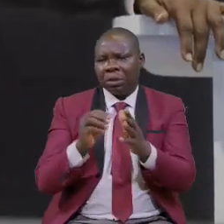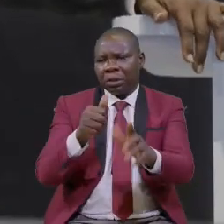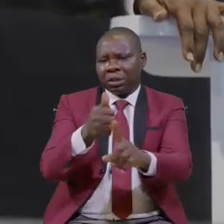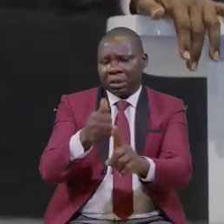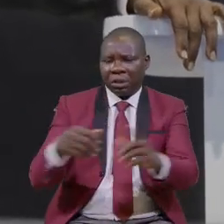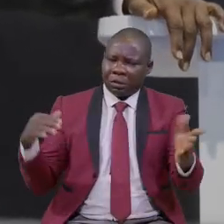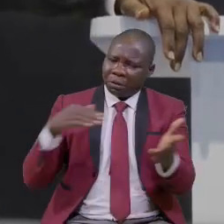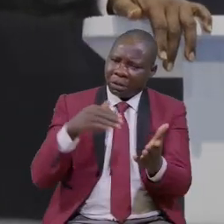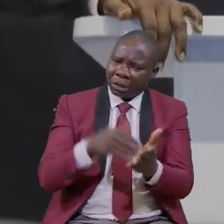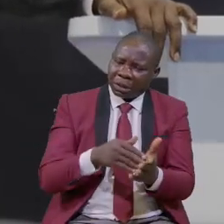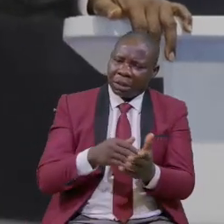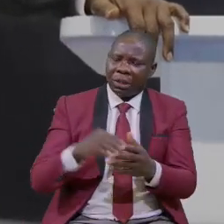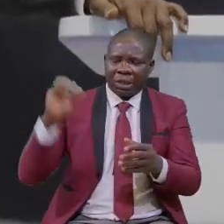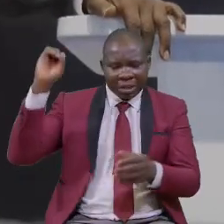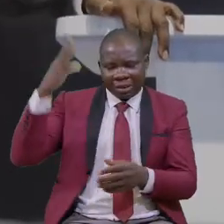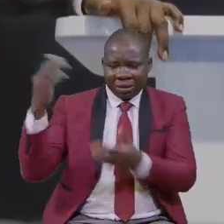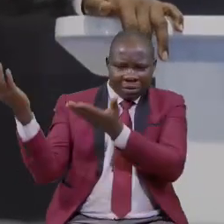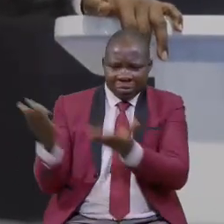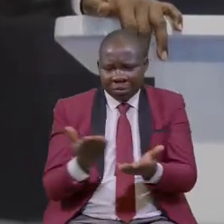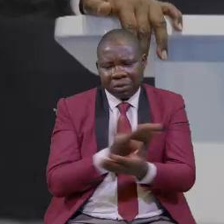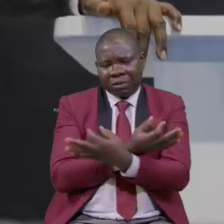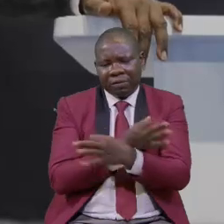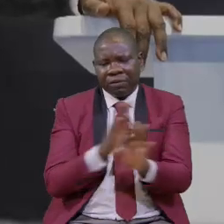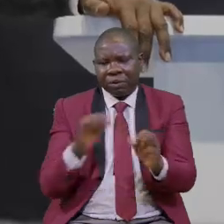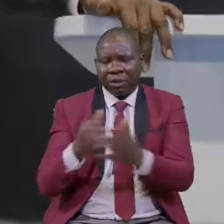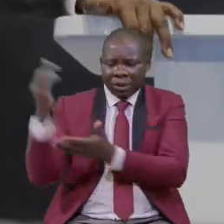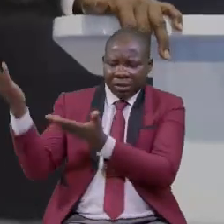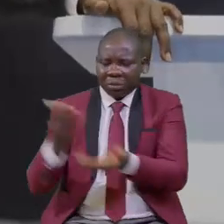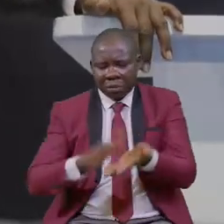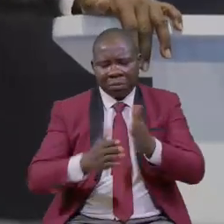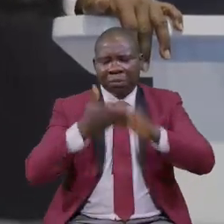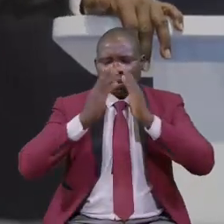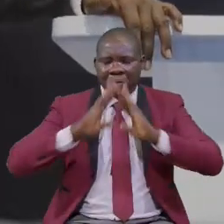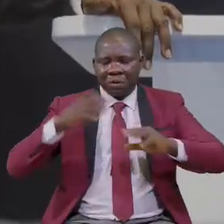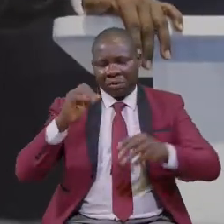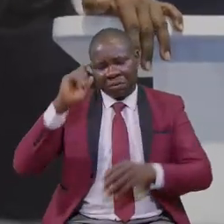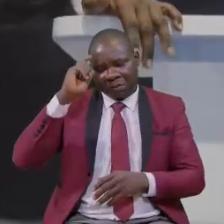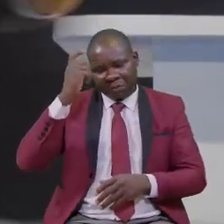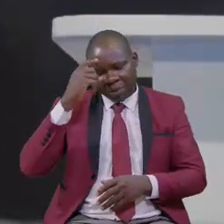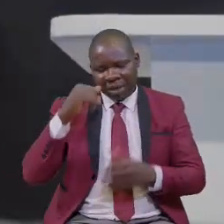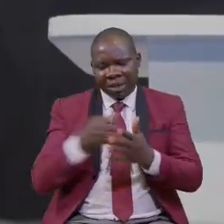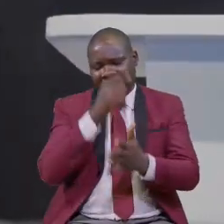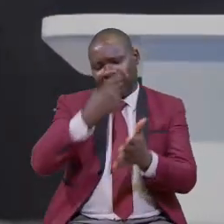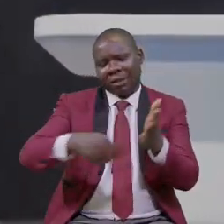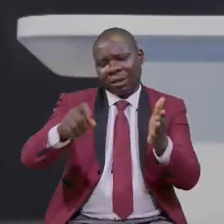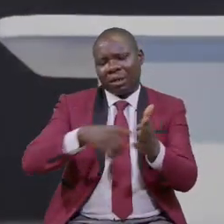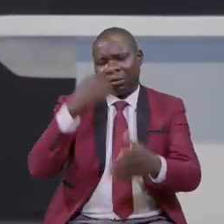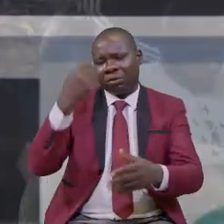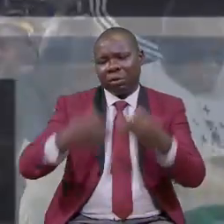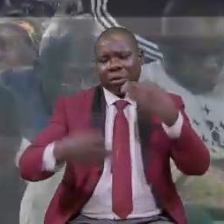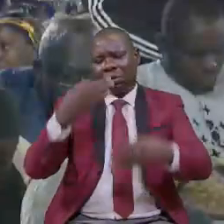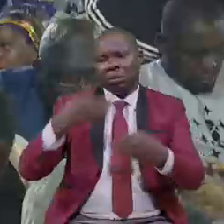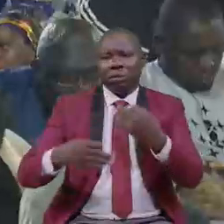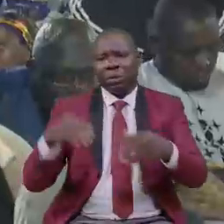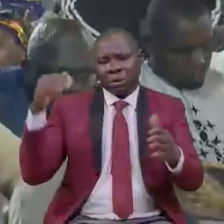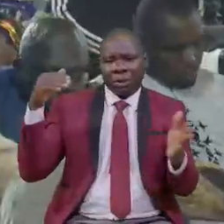brings freedom, brings peace of mind, cancels judgment against your life. God bless